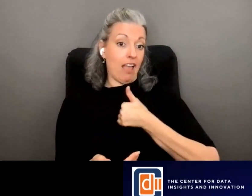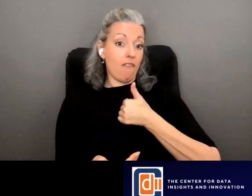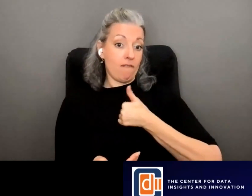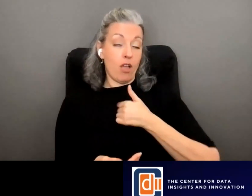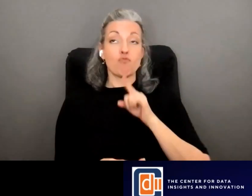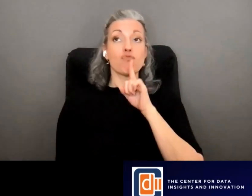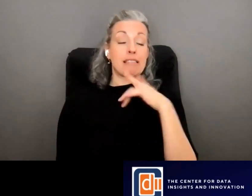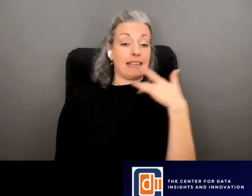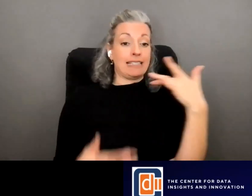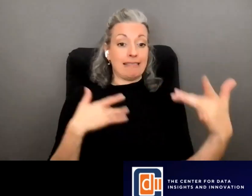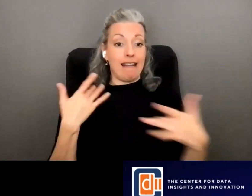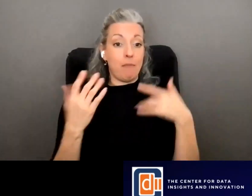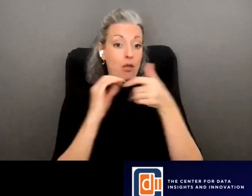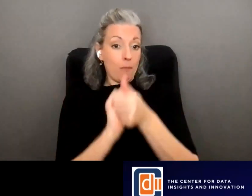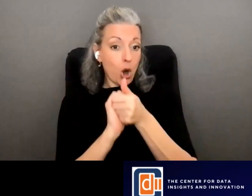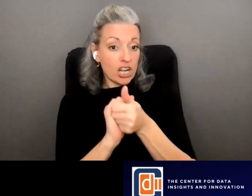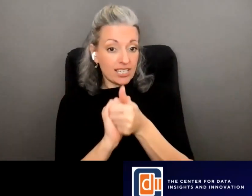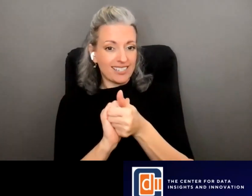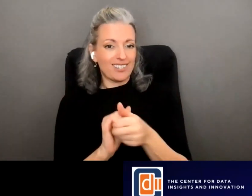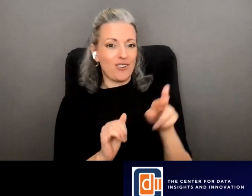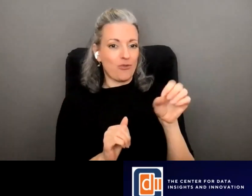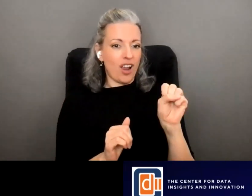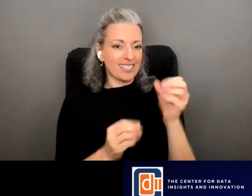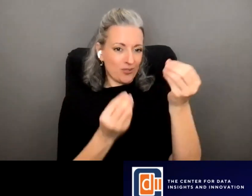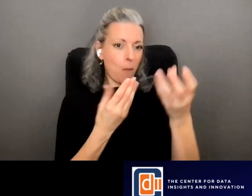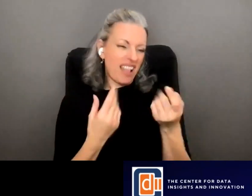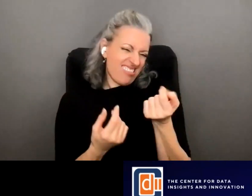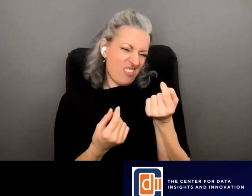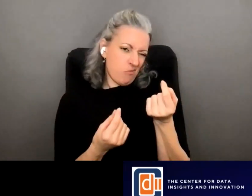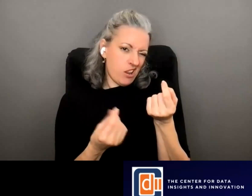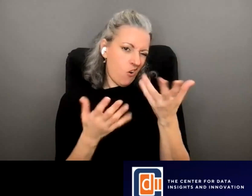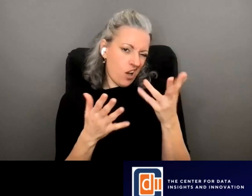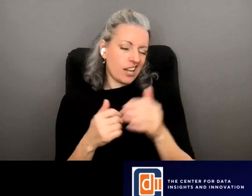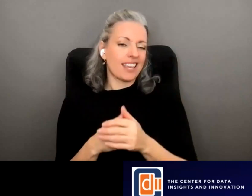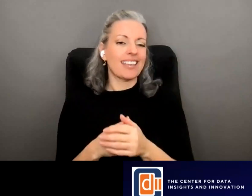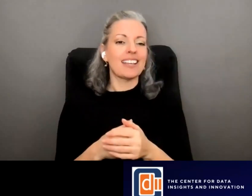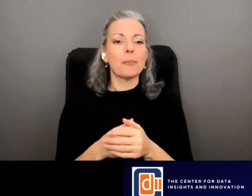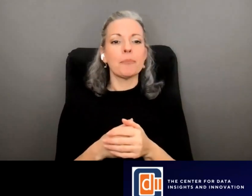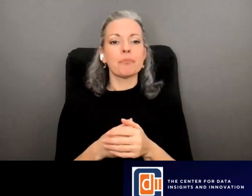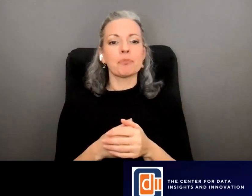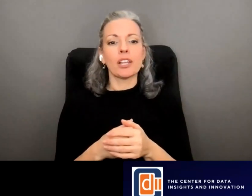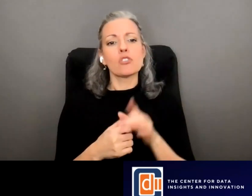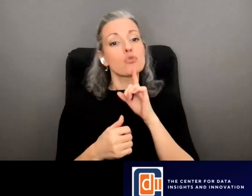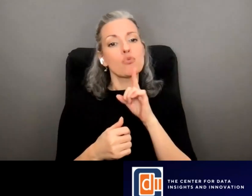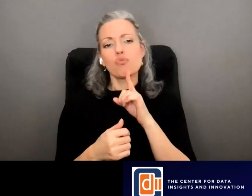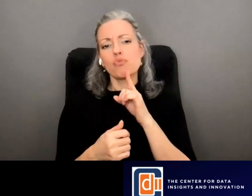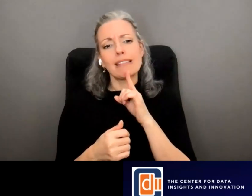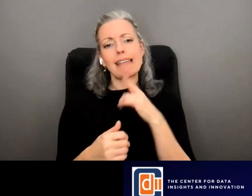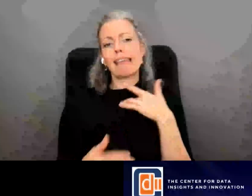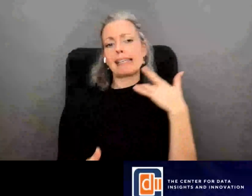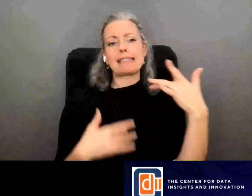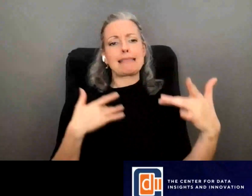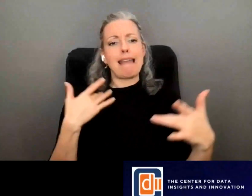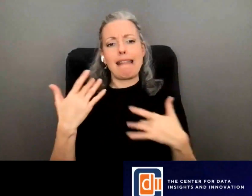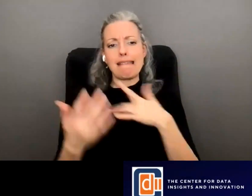excited about this partnership. Ross got to tell me a little bit about what you've already done, and it's just such an exciting